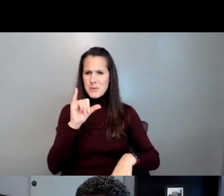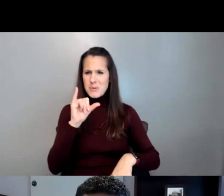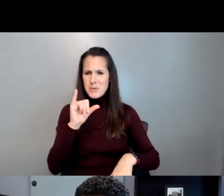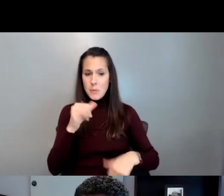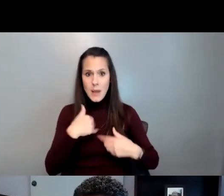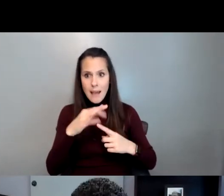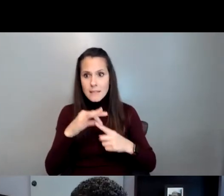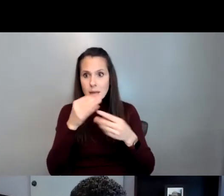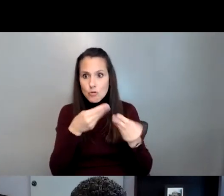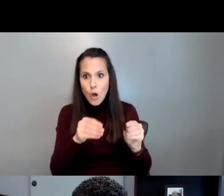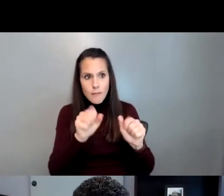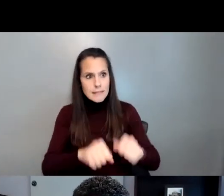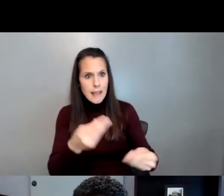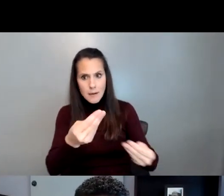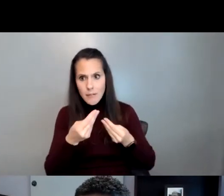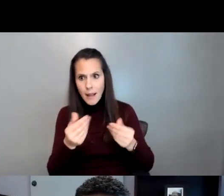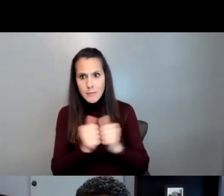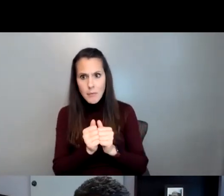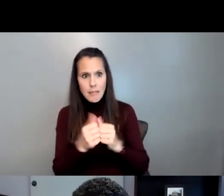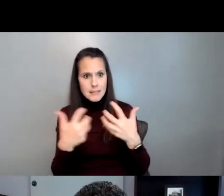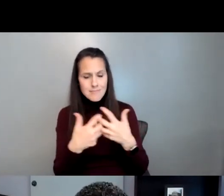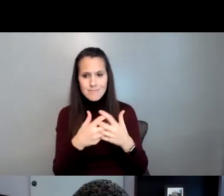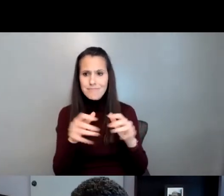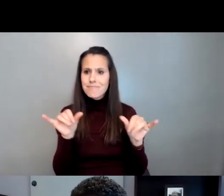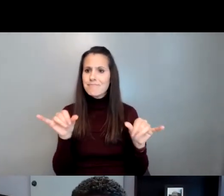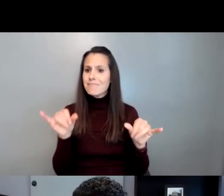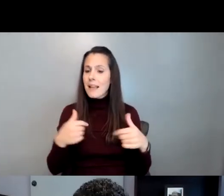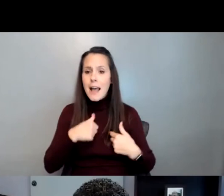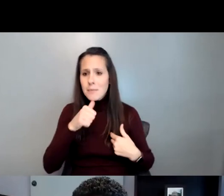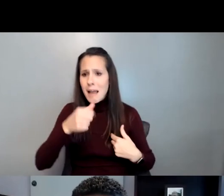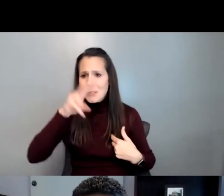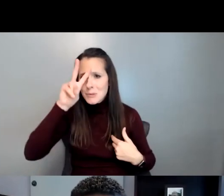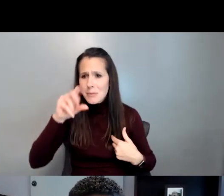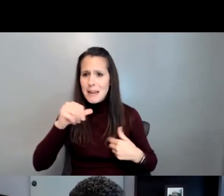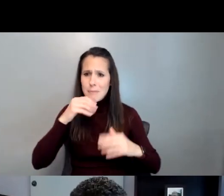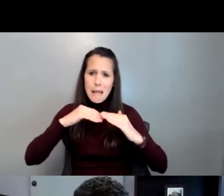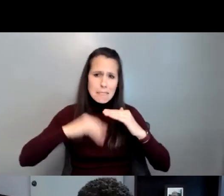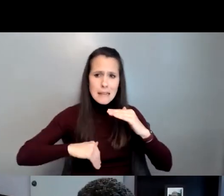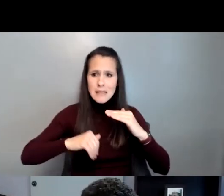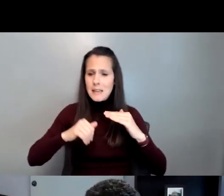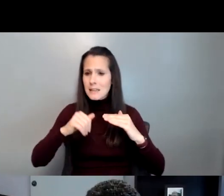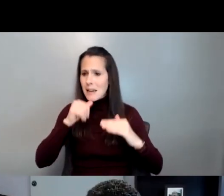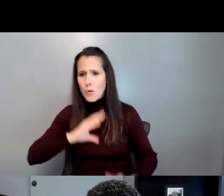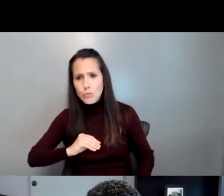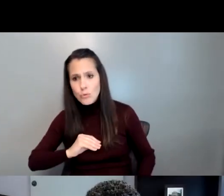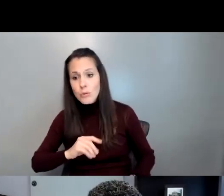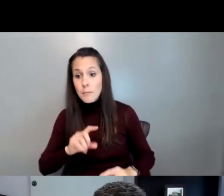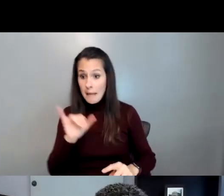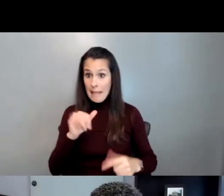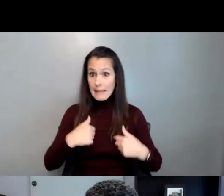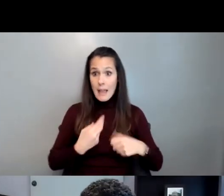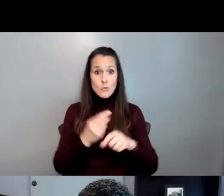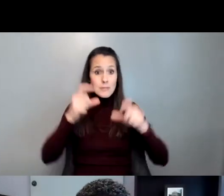that are there to then provide them with these things, that they are not stupid, that they are not less than, but that just like I use glasses to